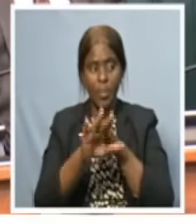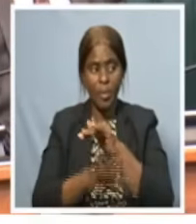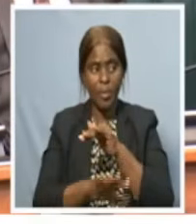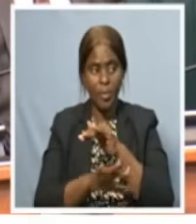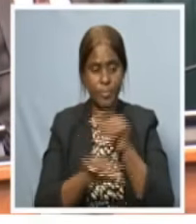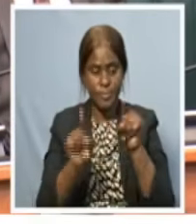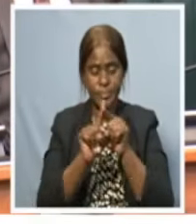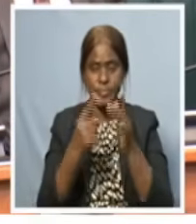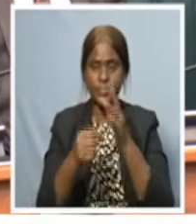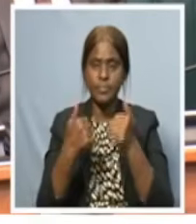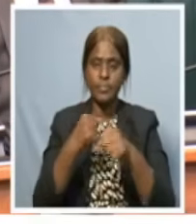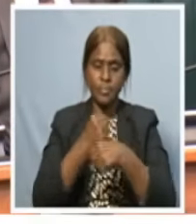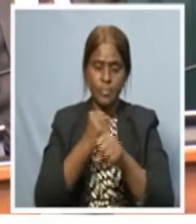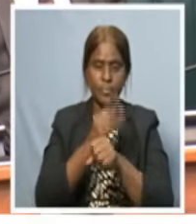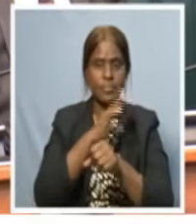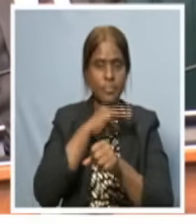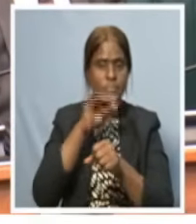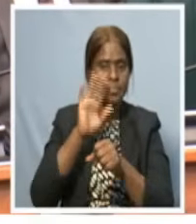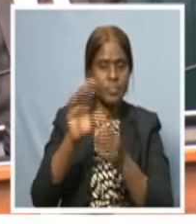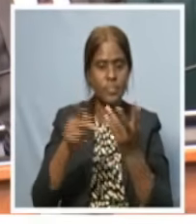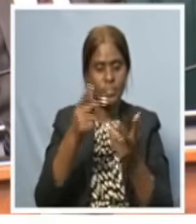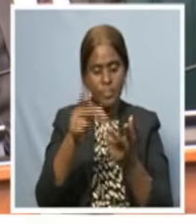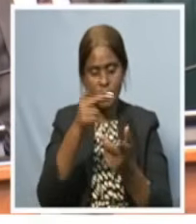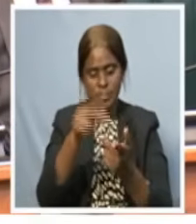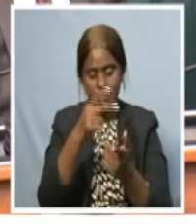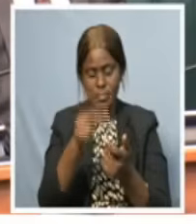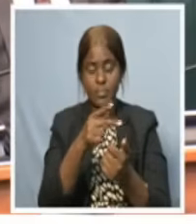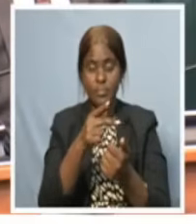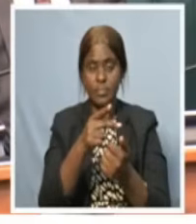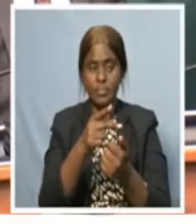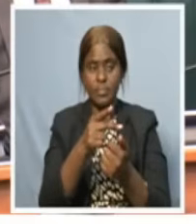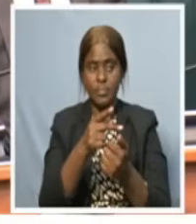underdeveloped and insufficiently prioritized,